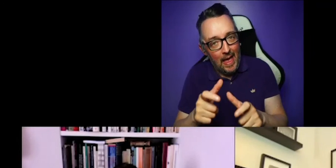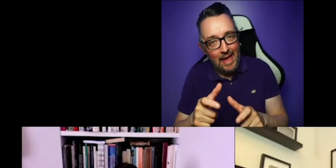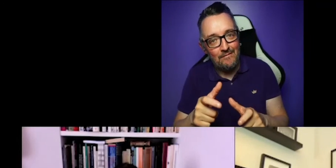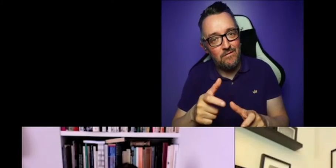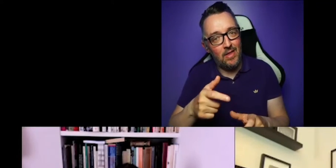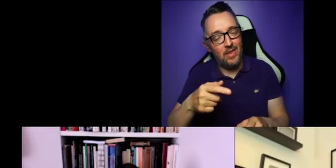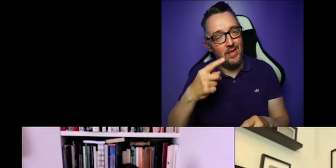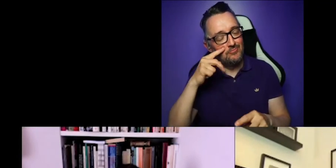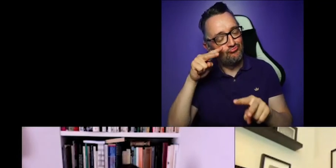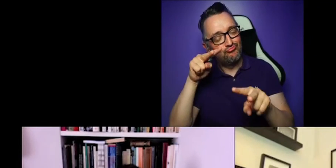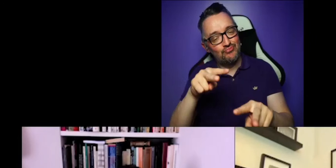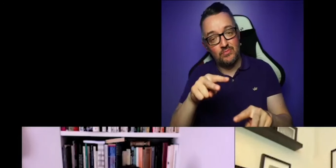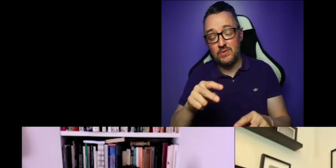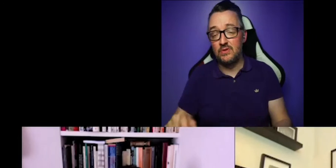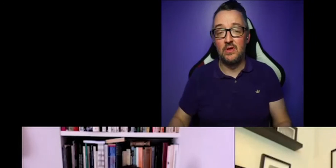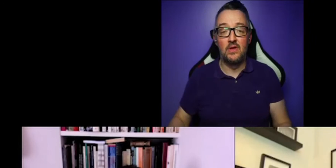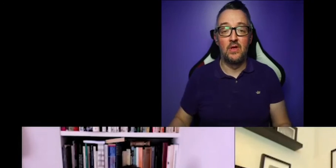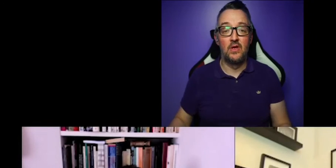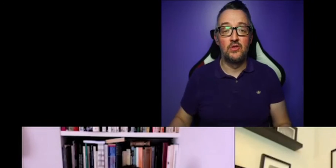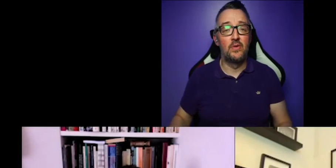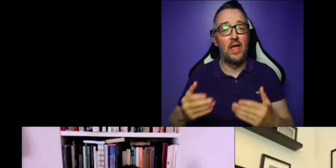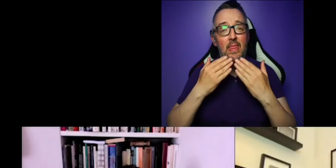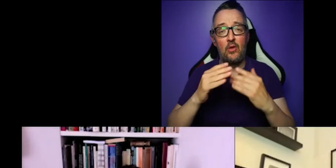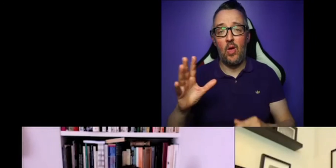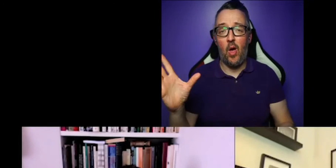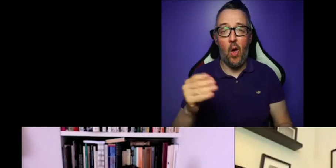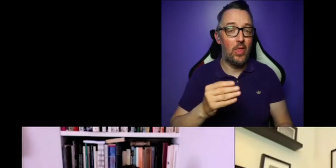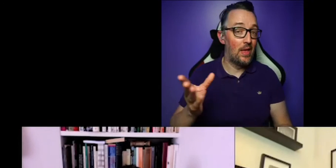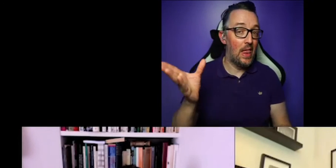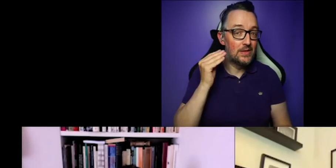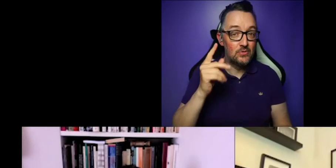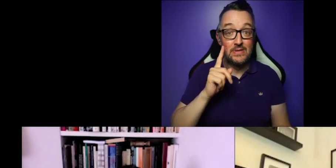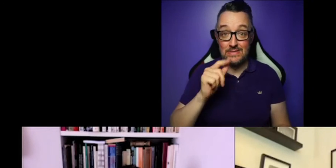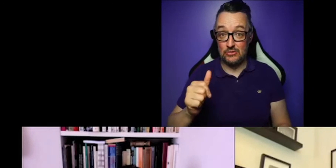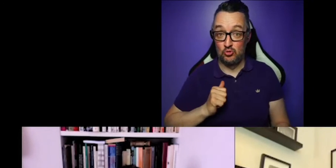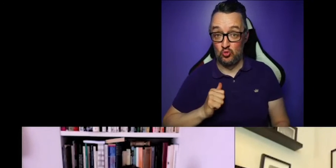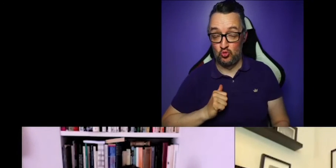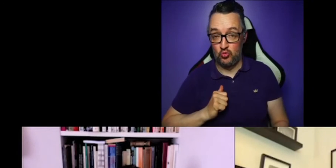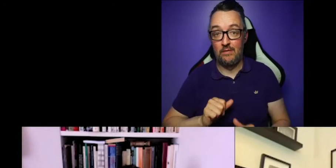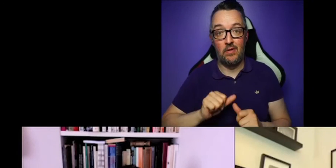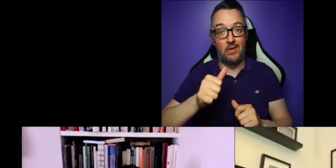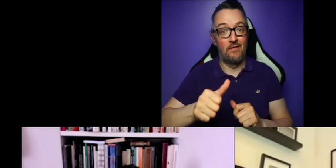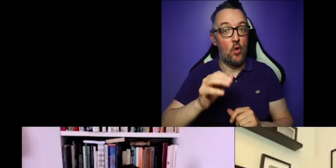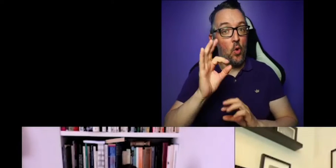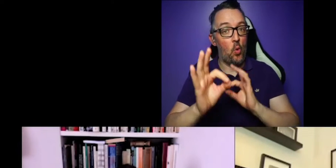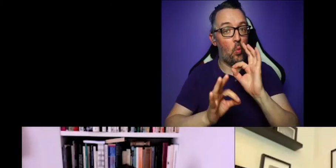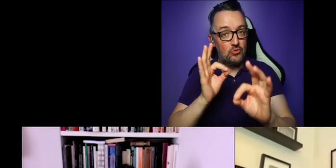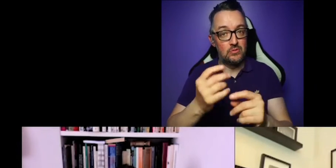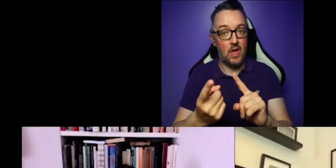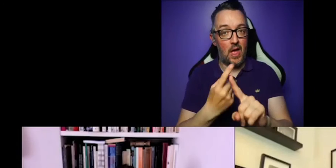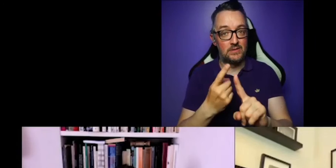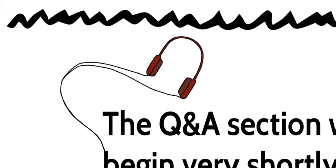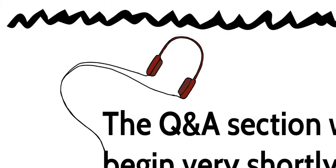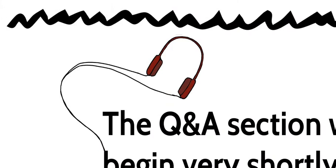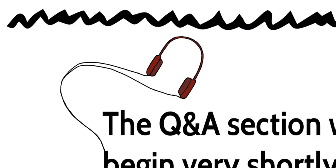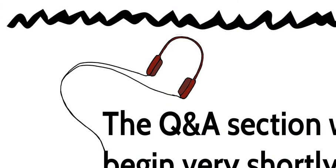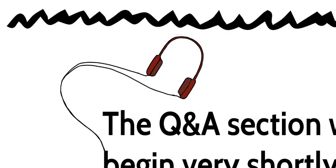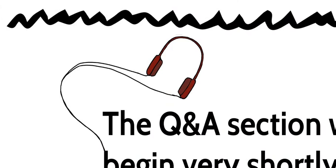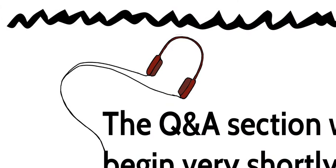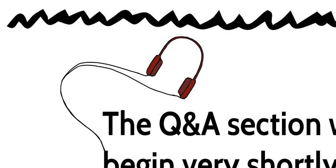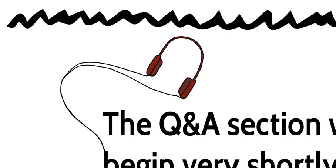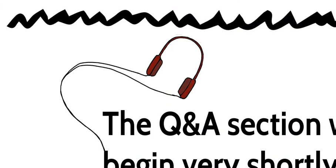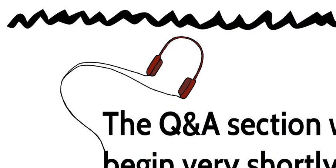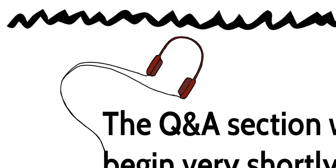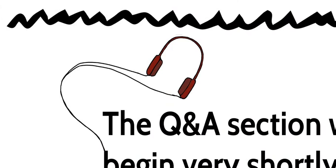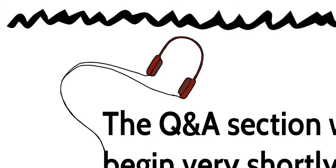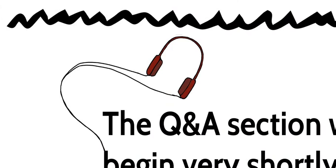work. And thank you to everyone listening, and we'll see you shortly for questions and answers with Sonia.